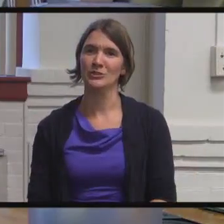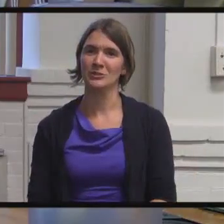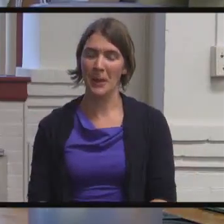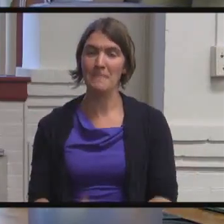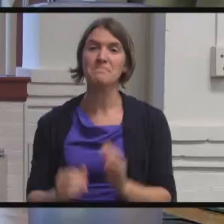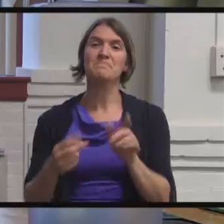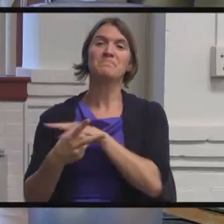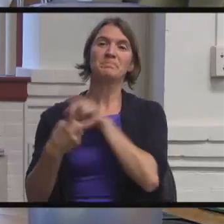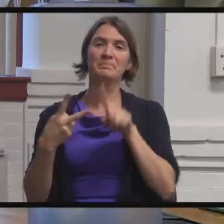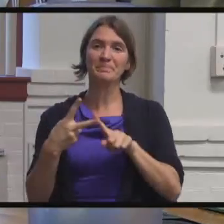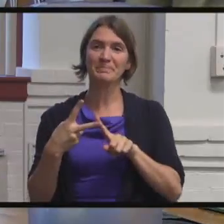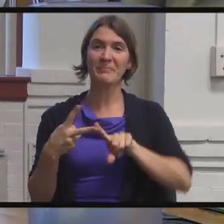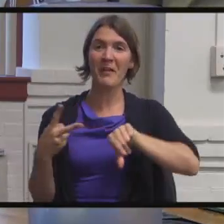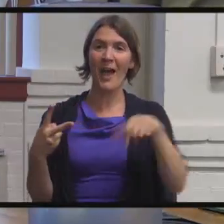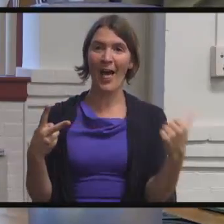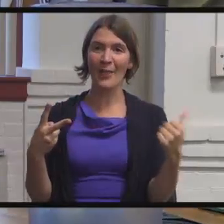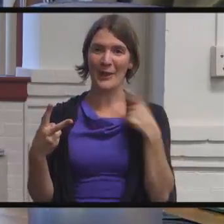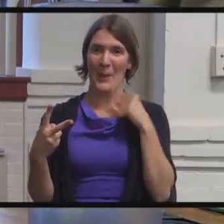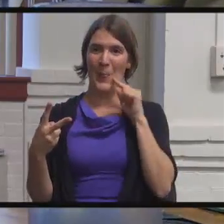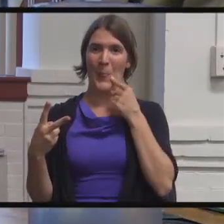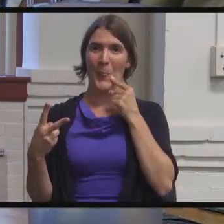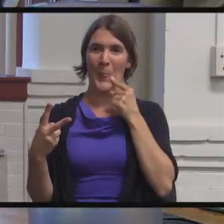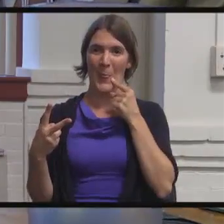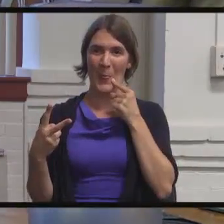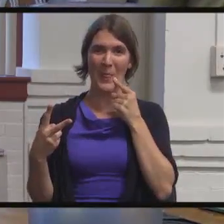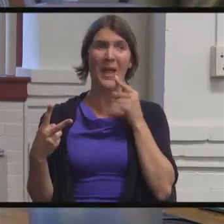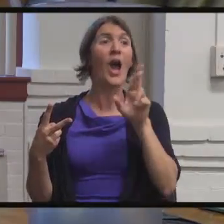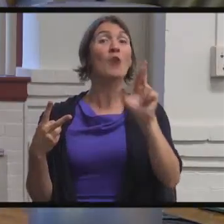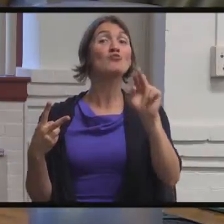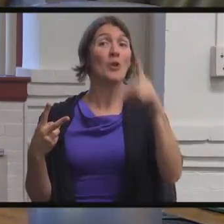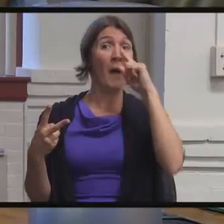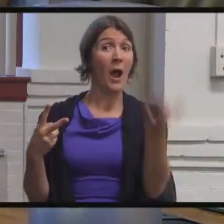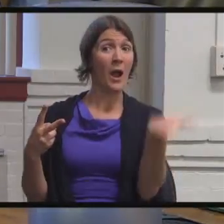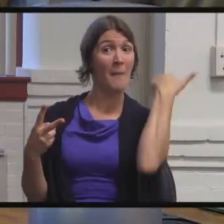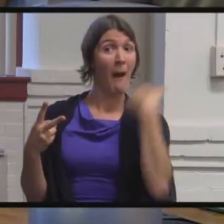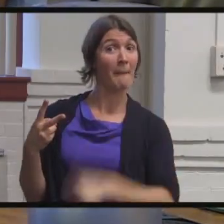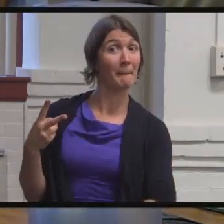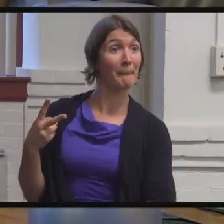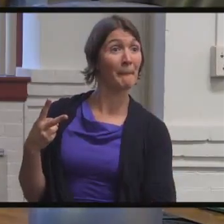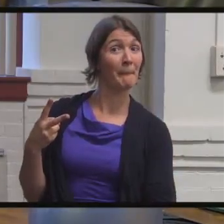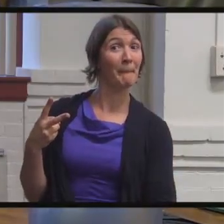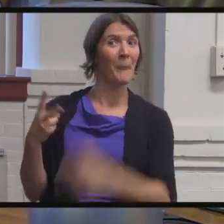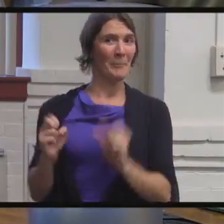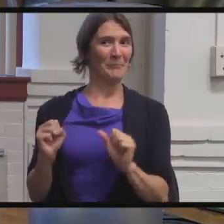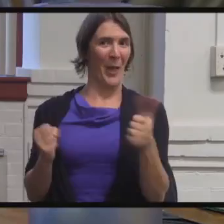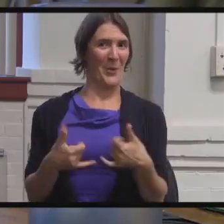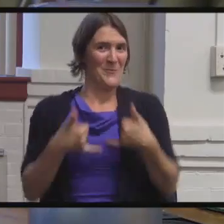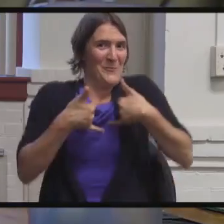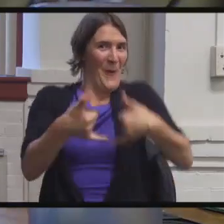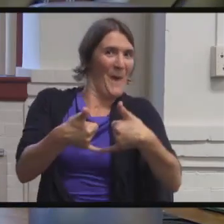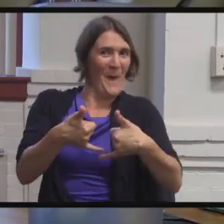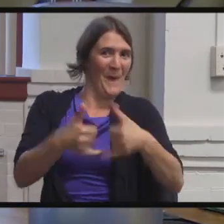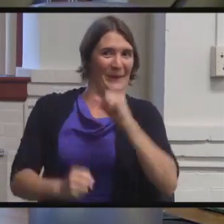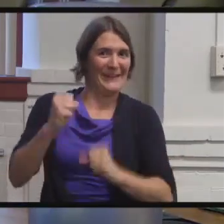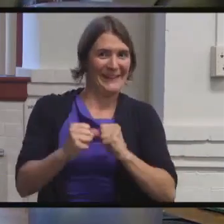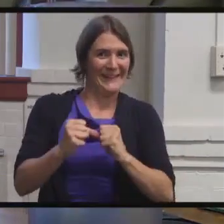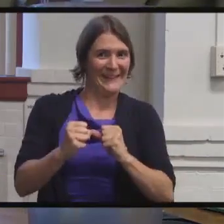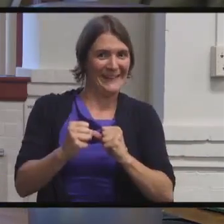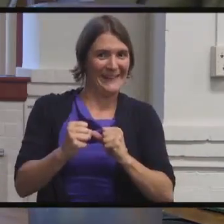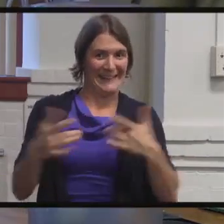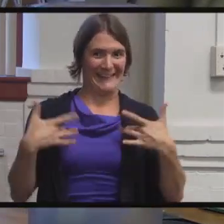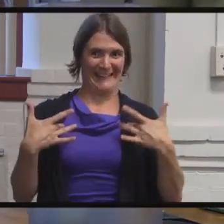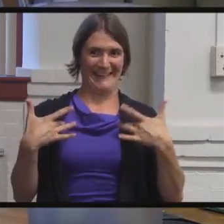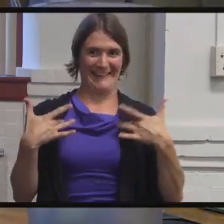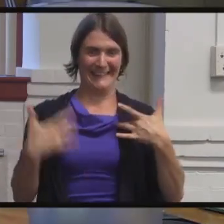I also want to, Rod, would you come up, please? We want to make another award, endorse, please. Endorse the check. Of